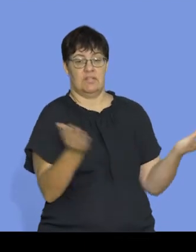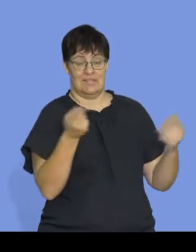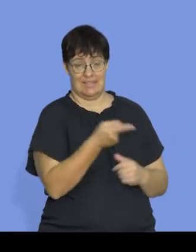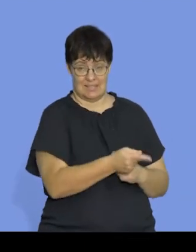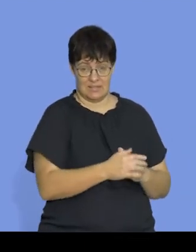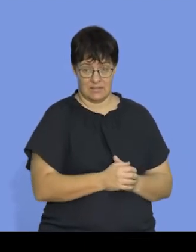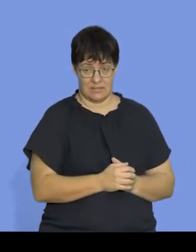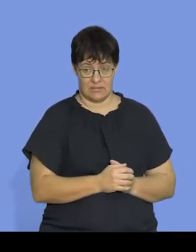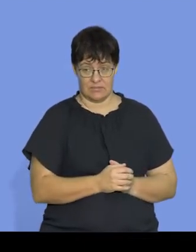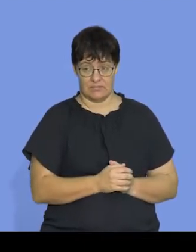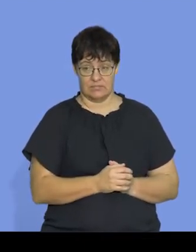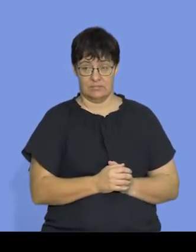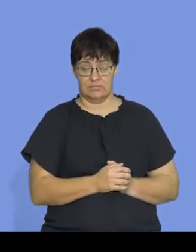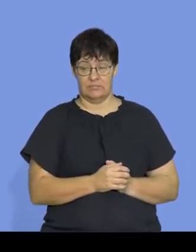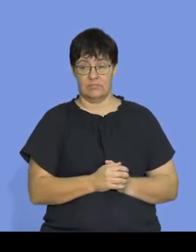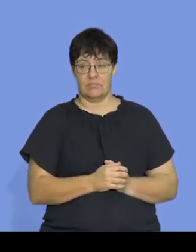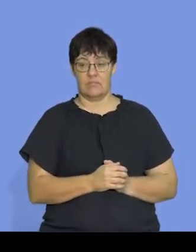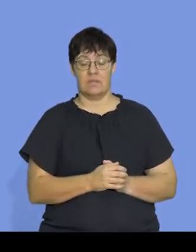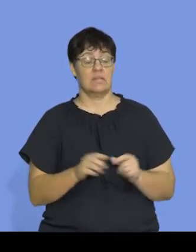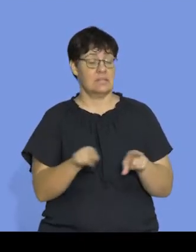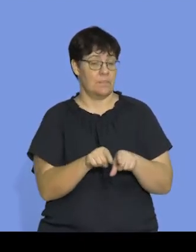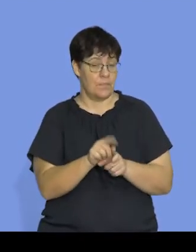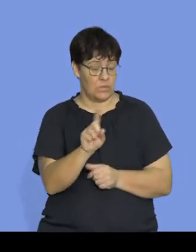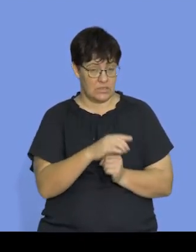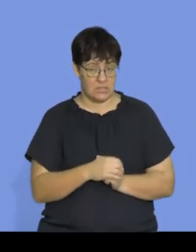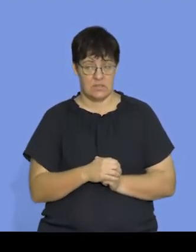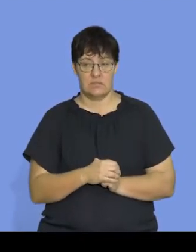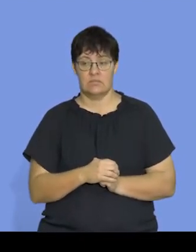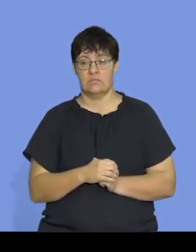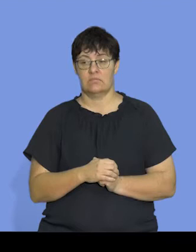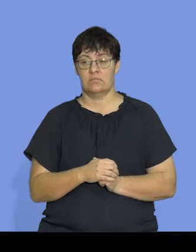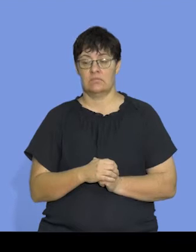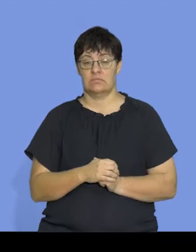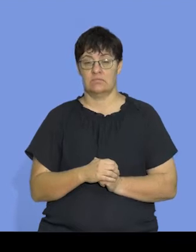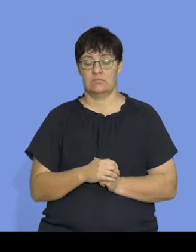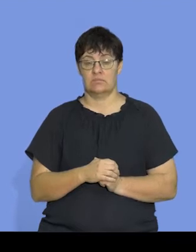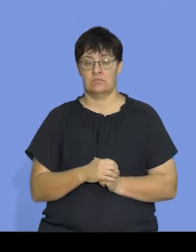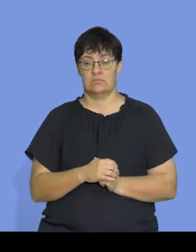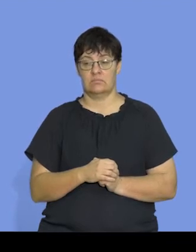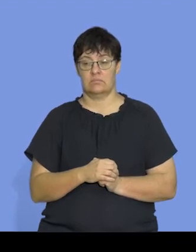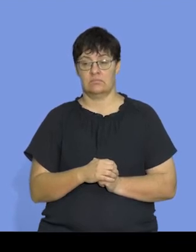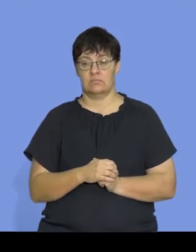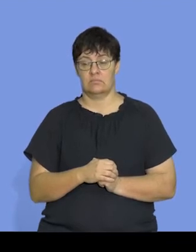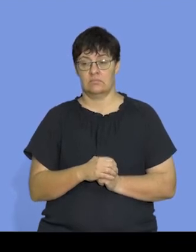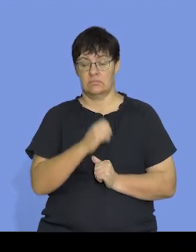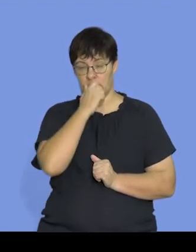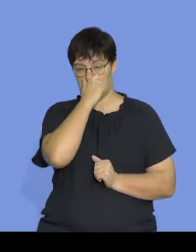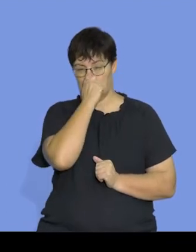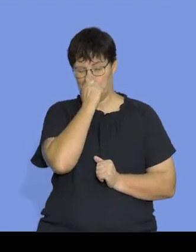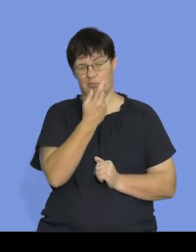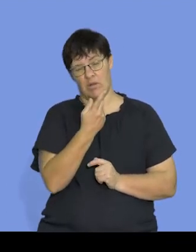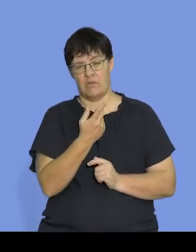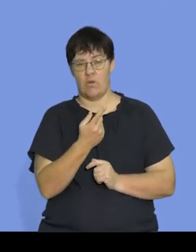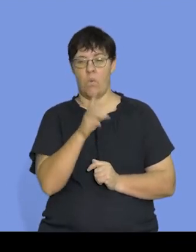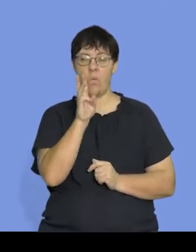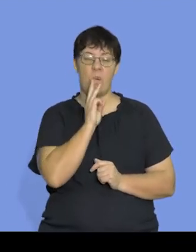released, right? Is equals to, there's 2, okay? Per molecule of water, there's